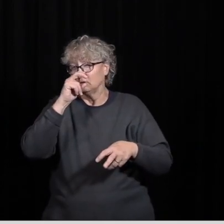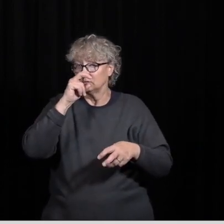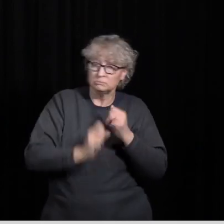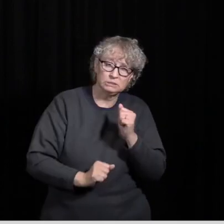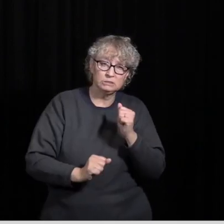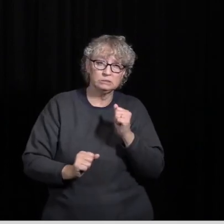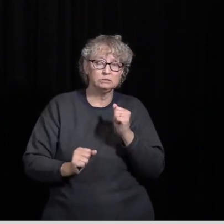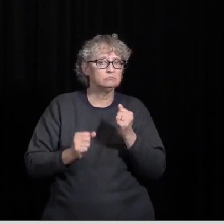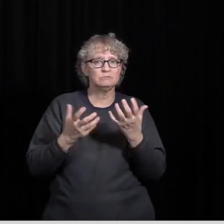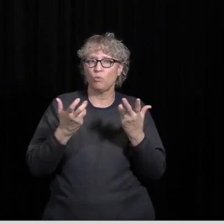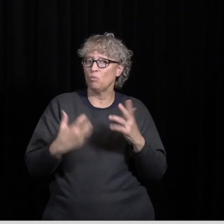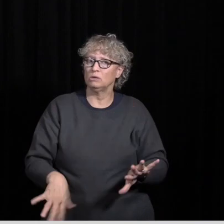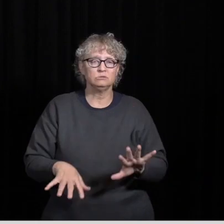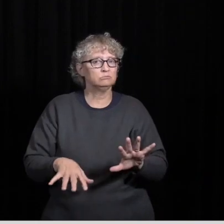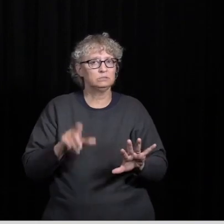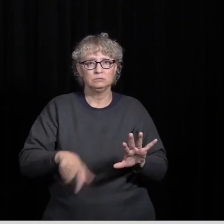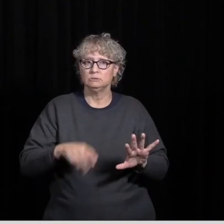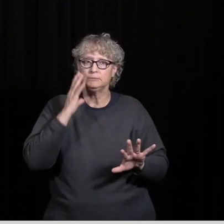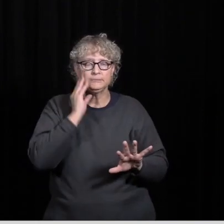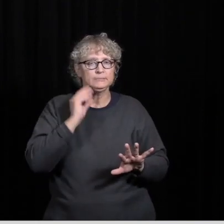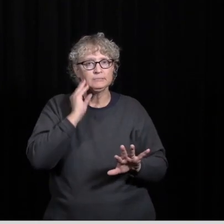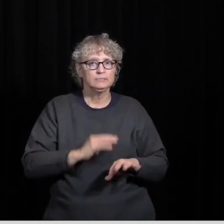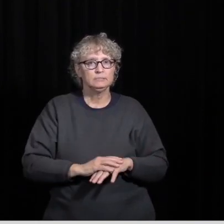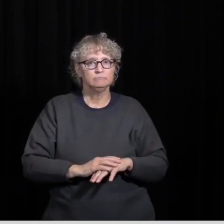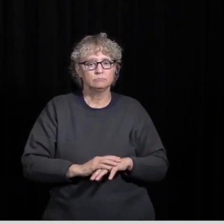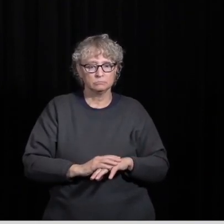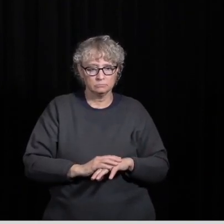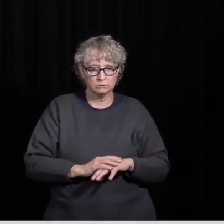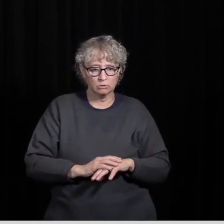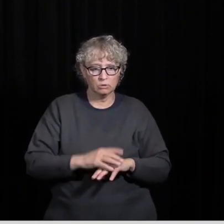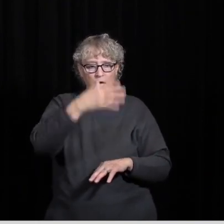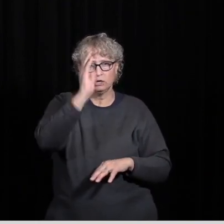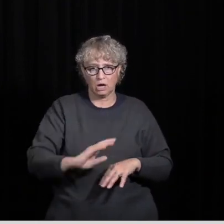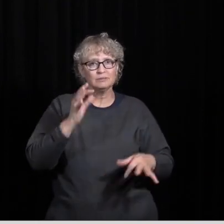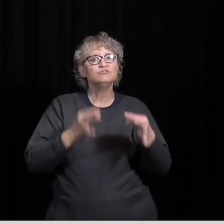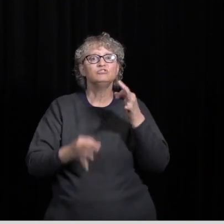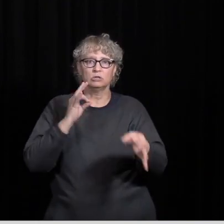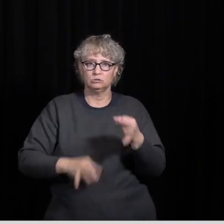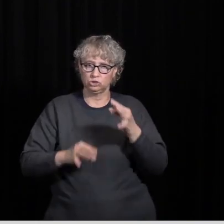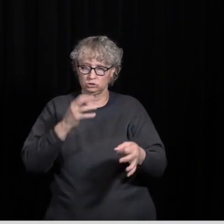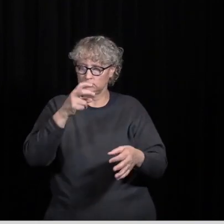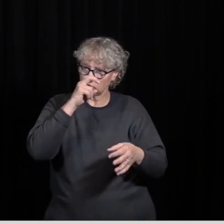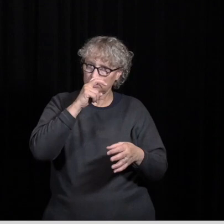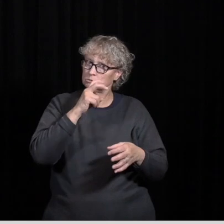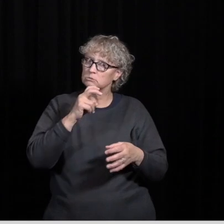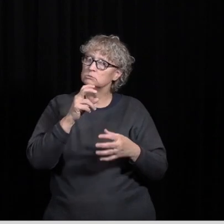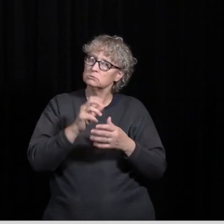something nobody wants to endure. God judges harshly. And Christian, we need to understand